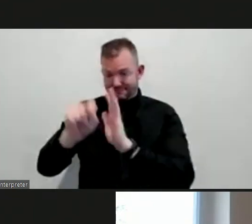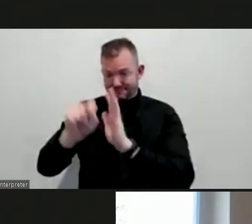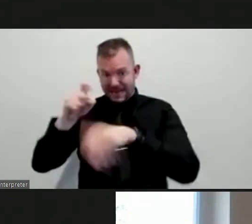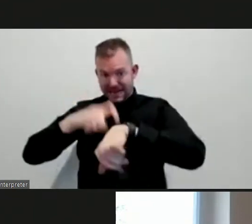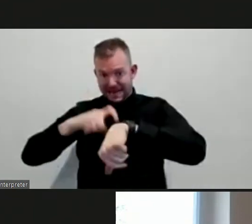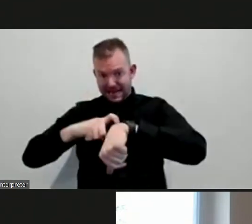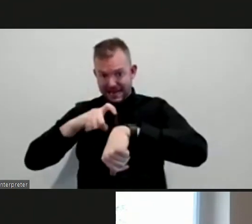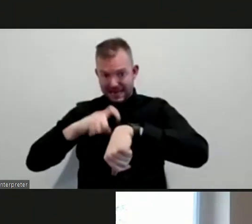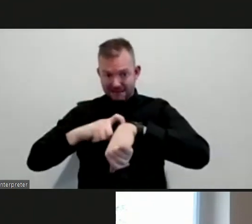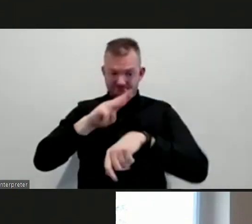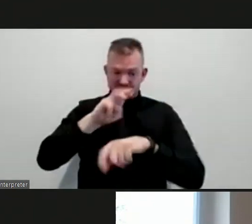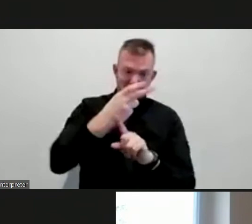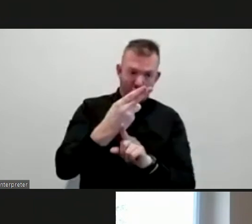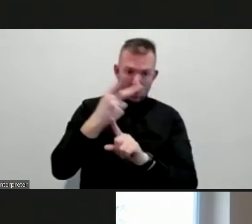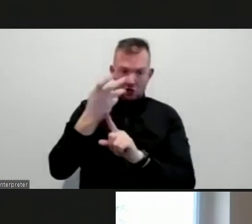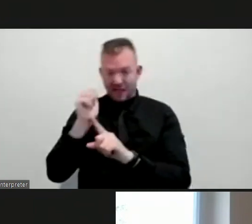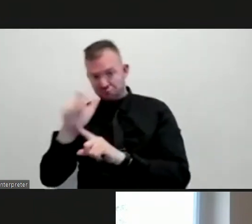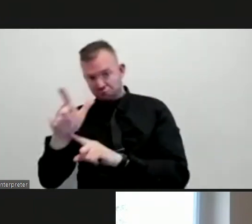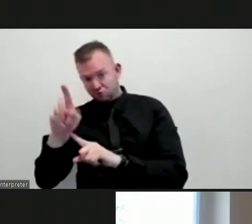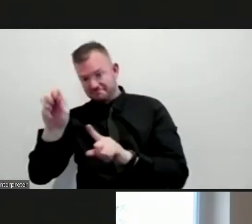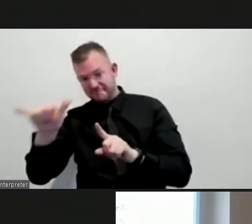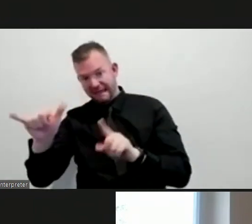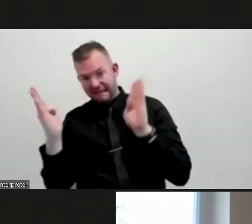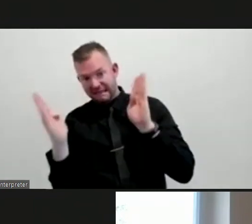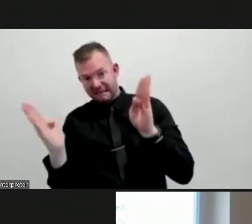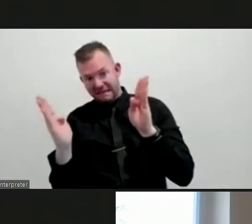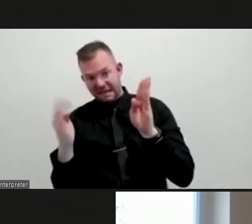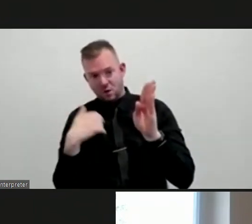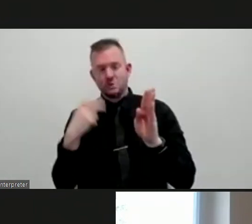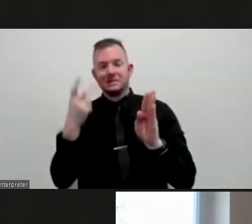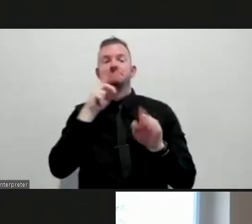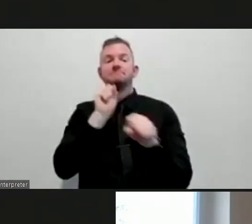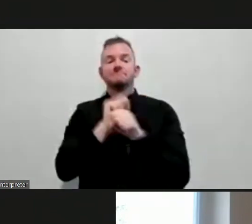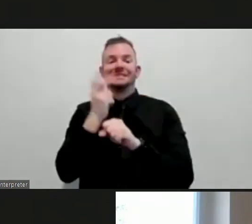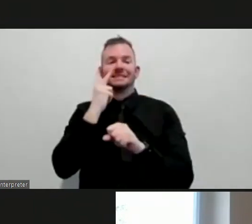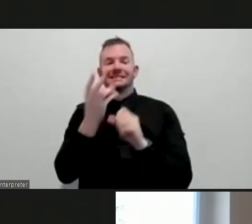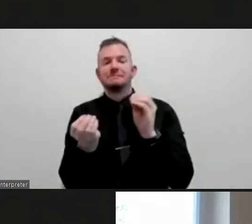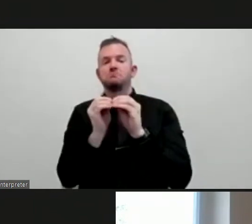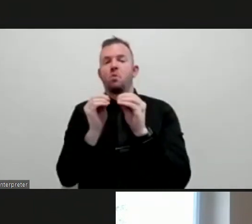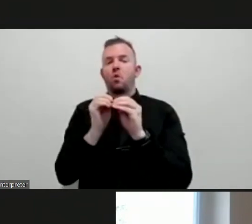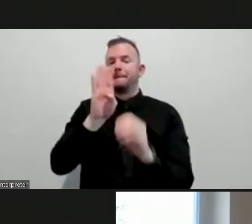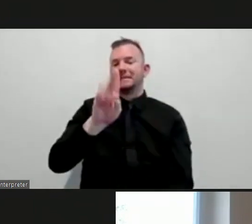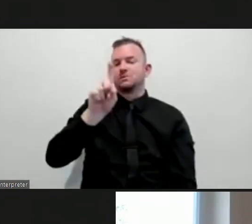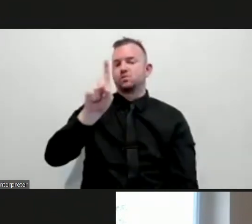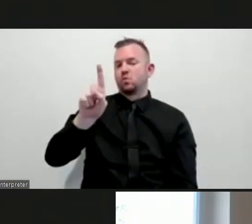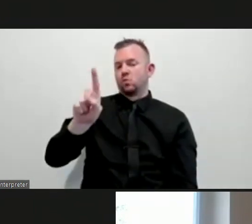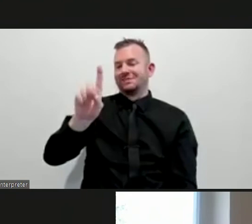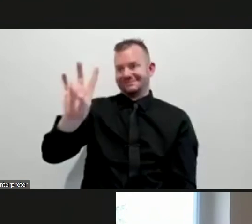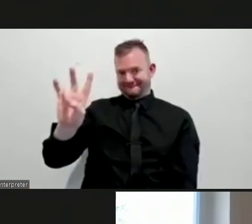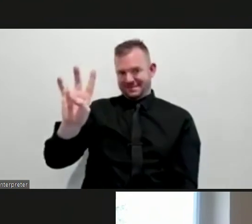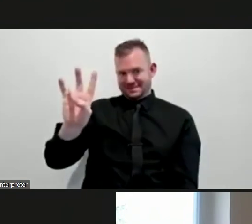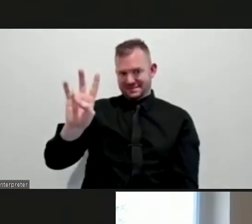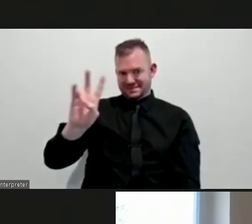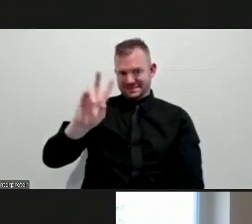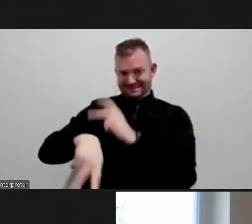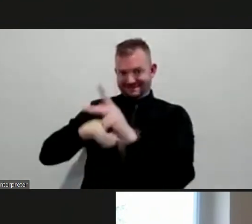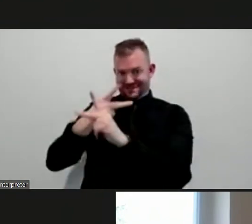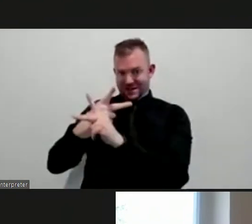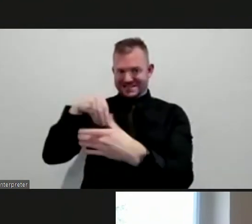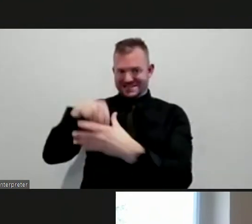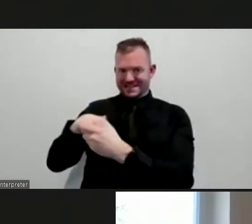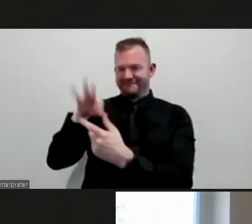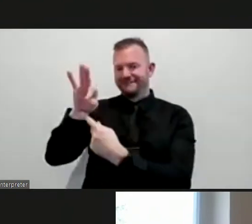of the B117 variant in Florida and Southern California. So at this point, I think it's difficult for us